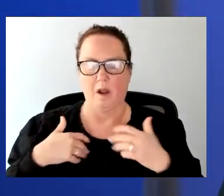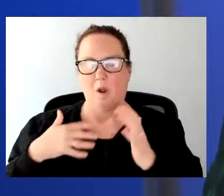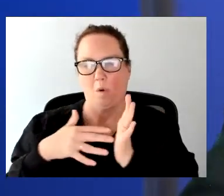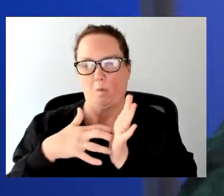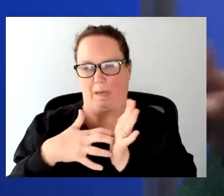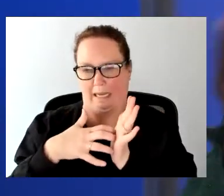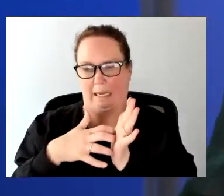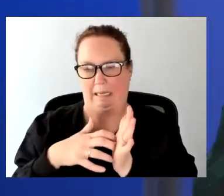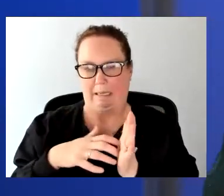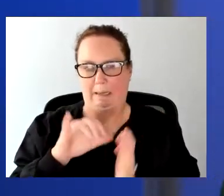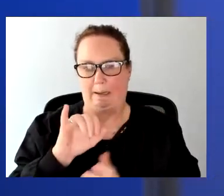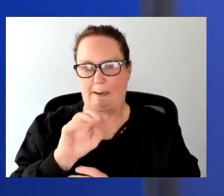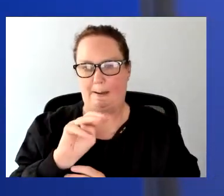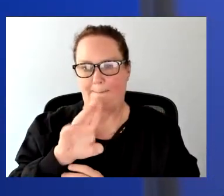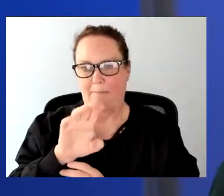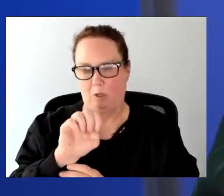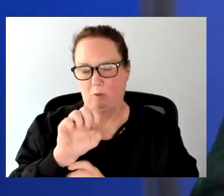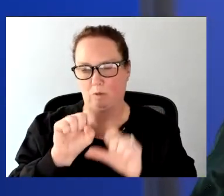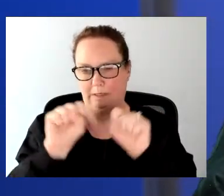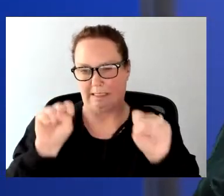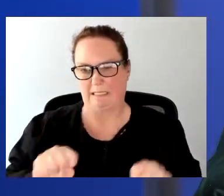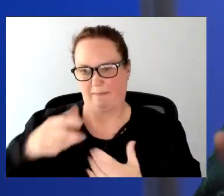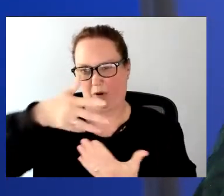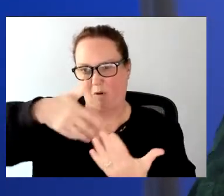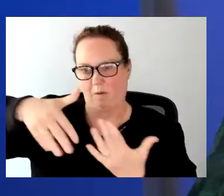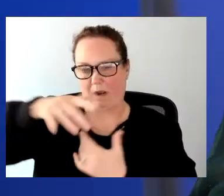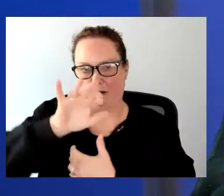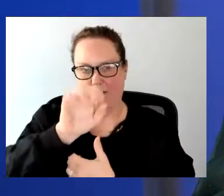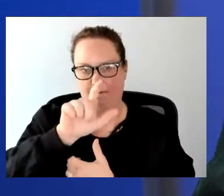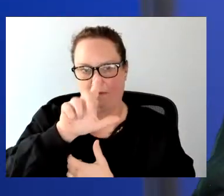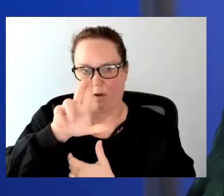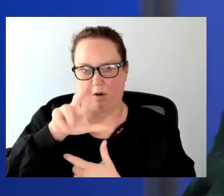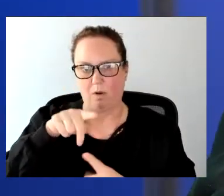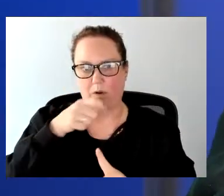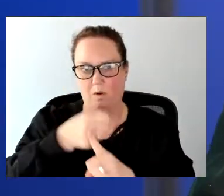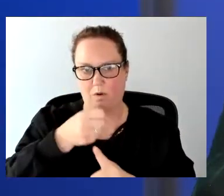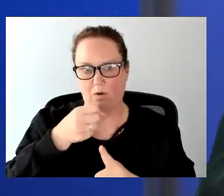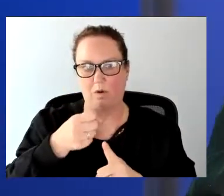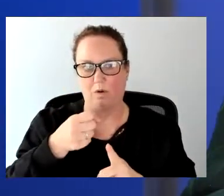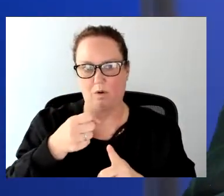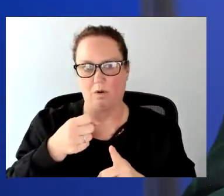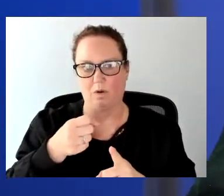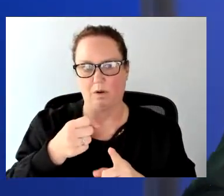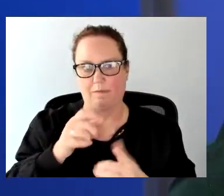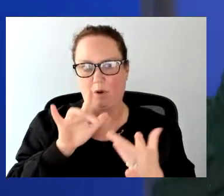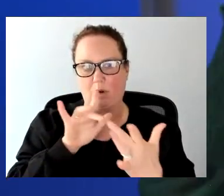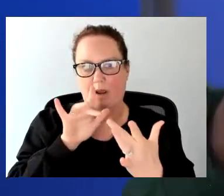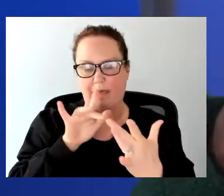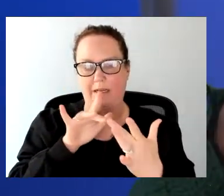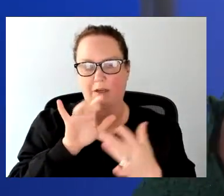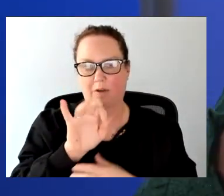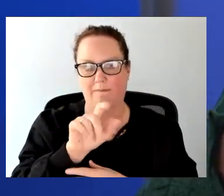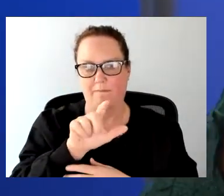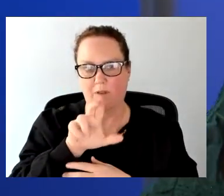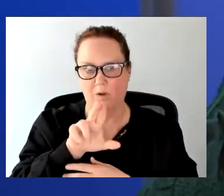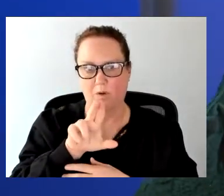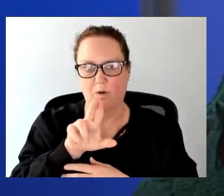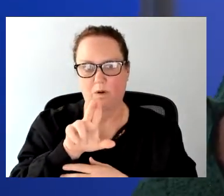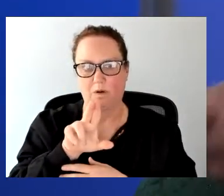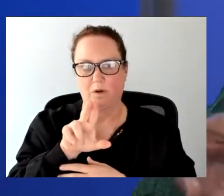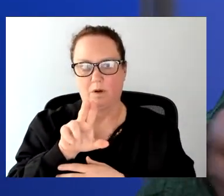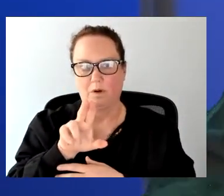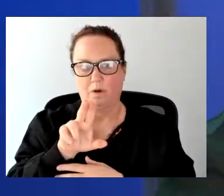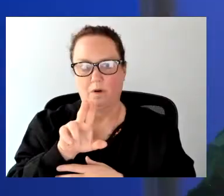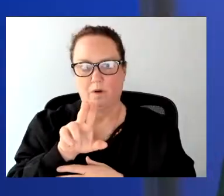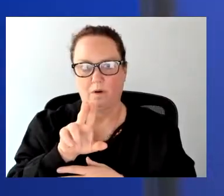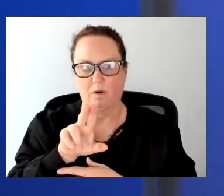result, if you're around someone that has a flu-like symptom, it might trigger, if you contact that, you get flu, and then it triggers